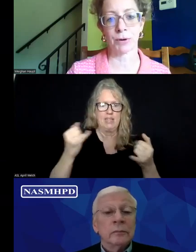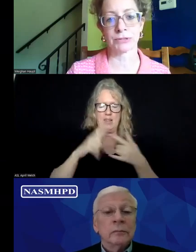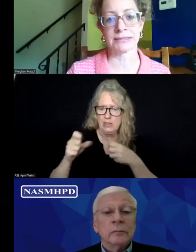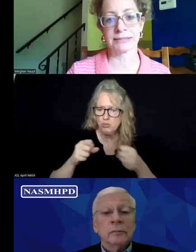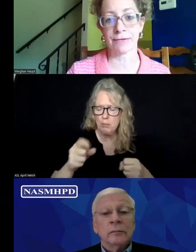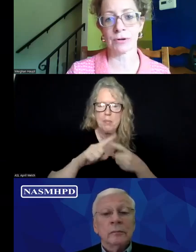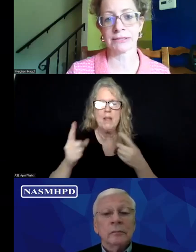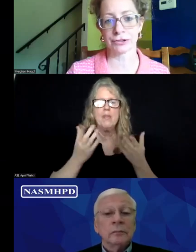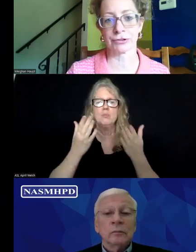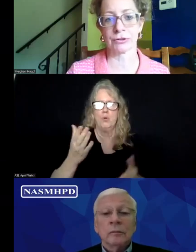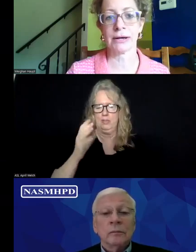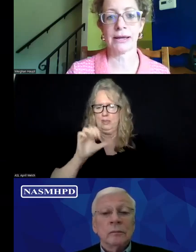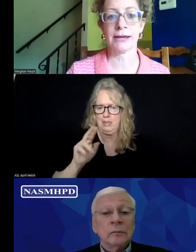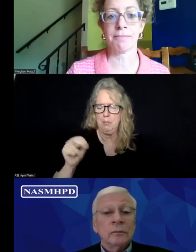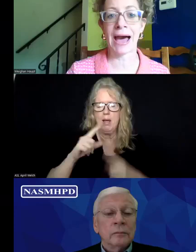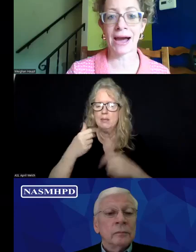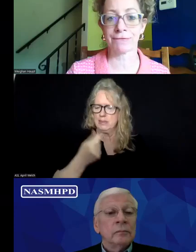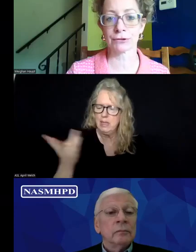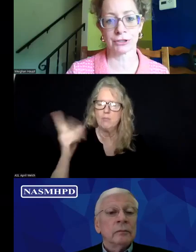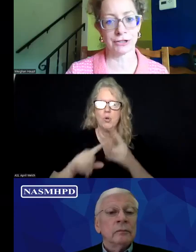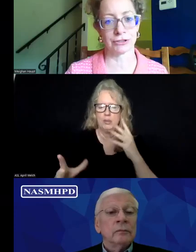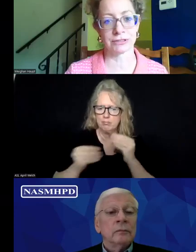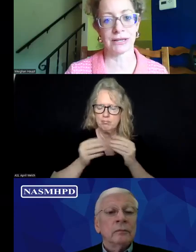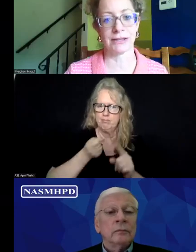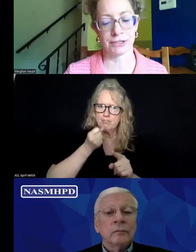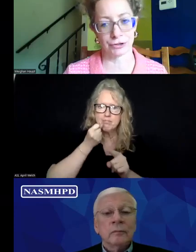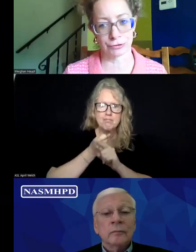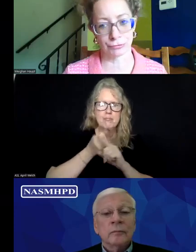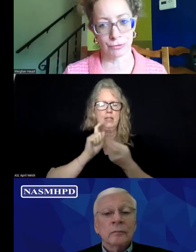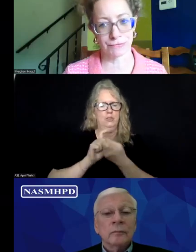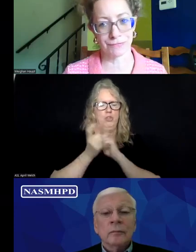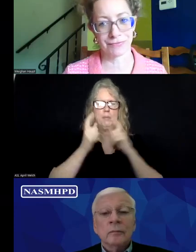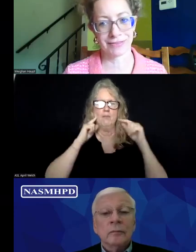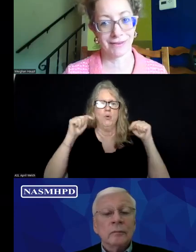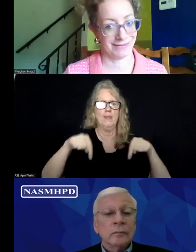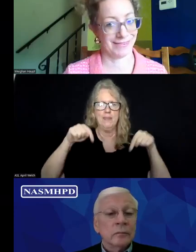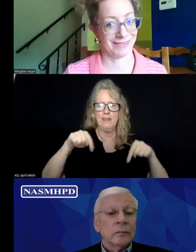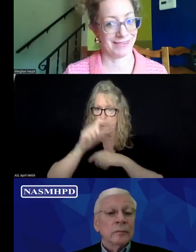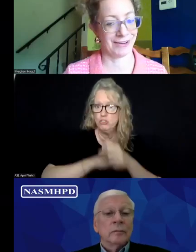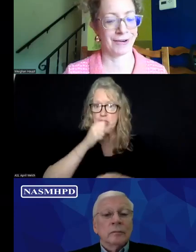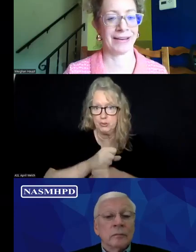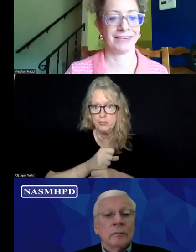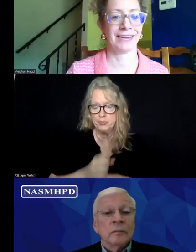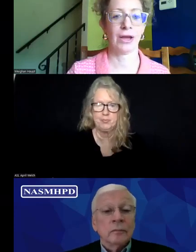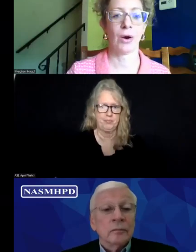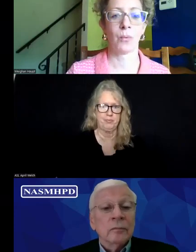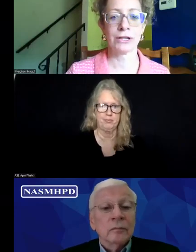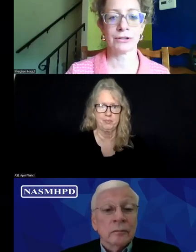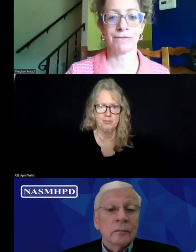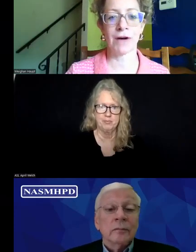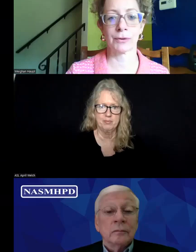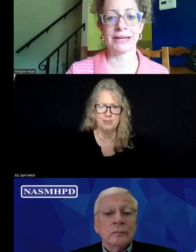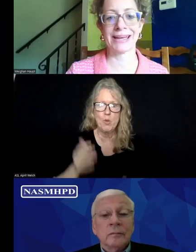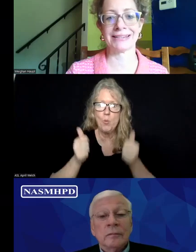is proposing several additional impactful changes in this year's rule. Okay.